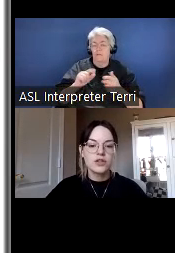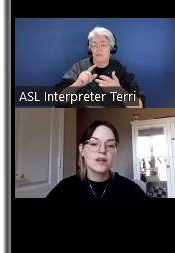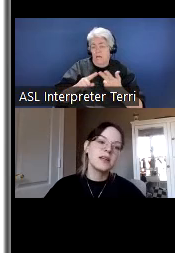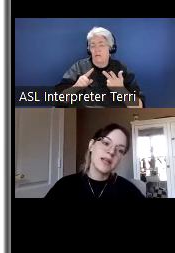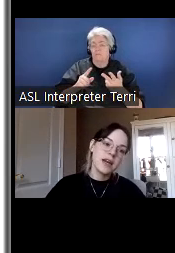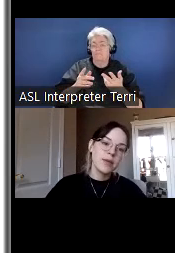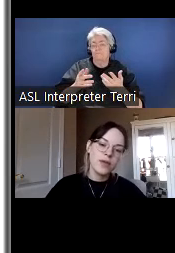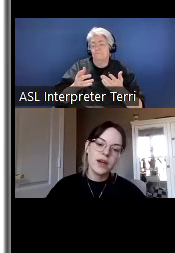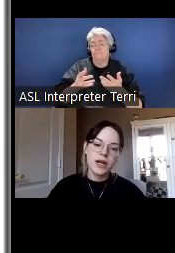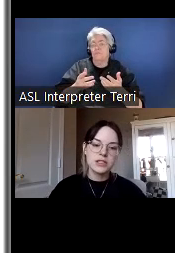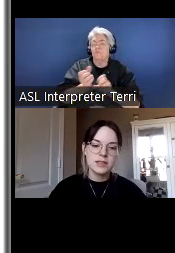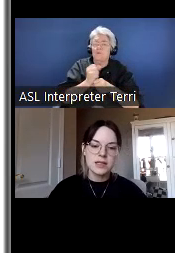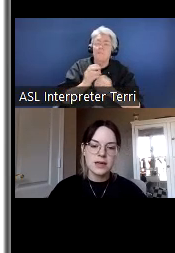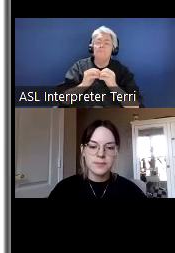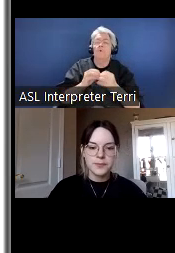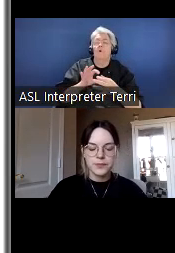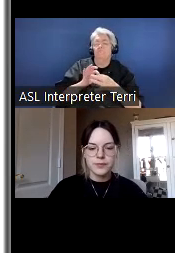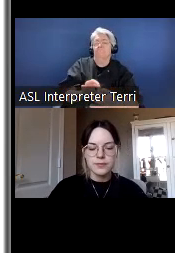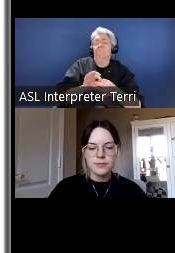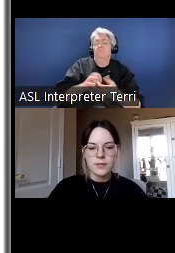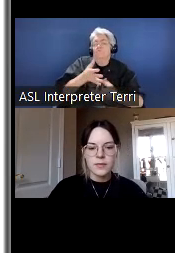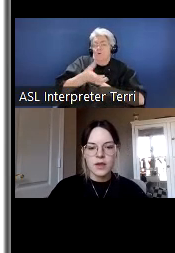a more trusting dynamic within our agency.